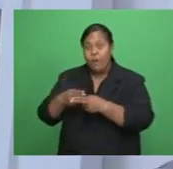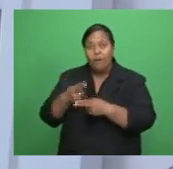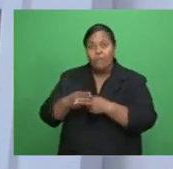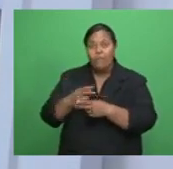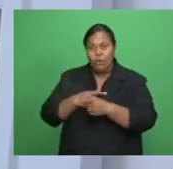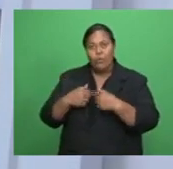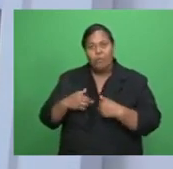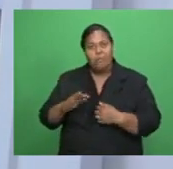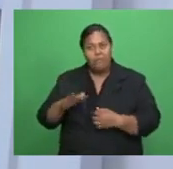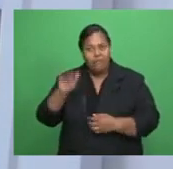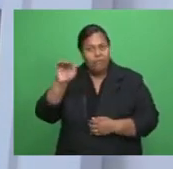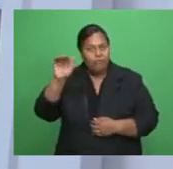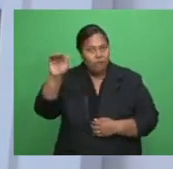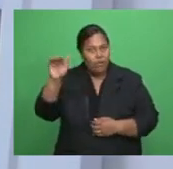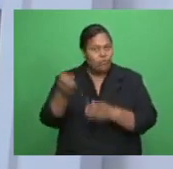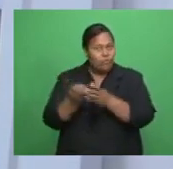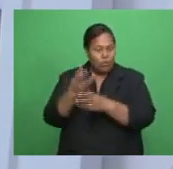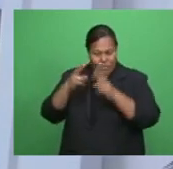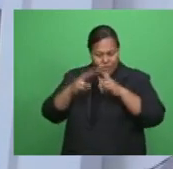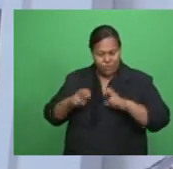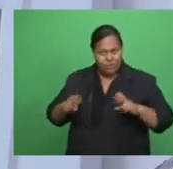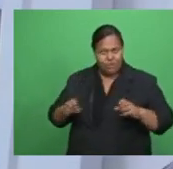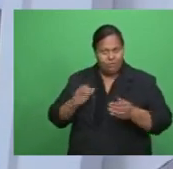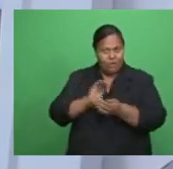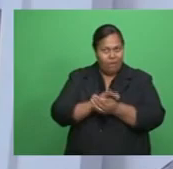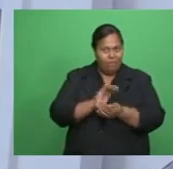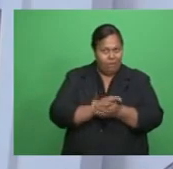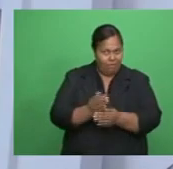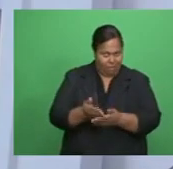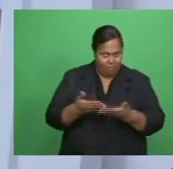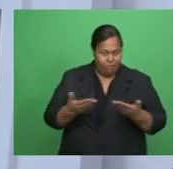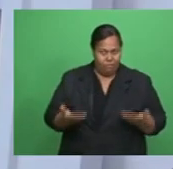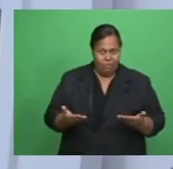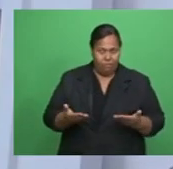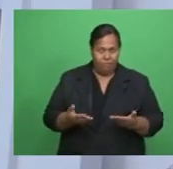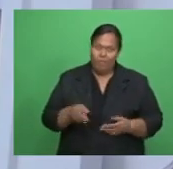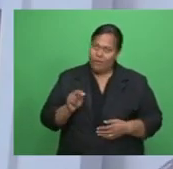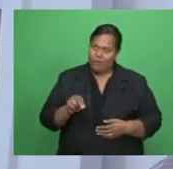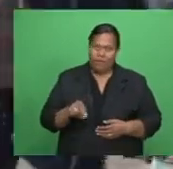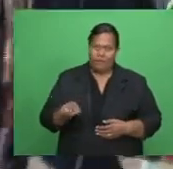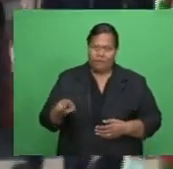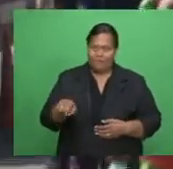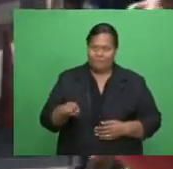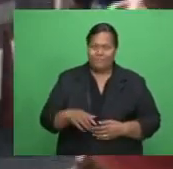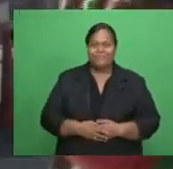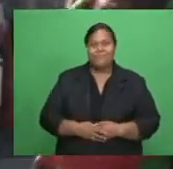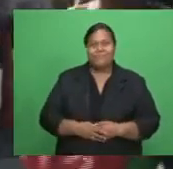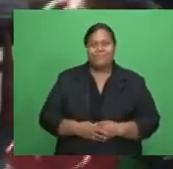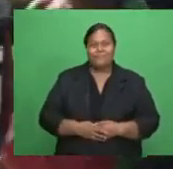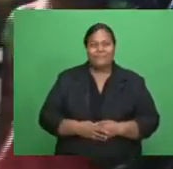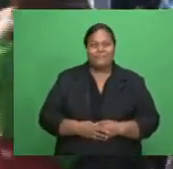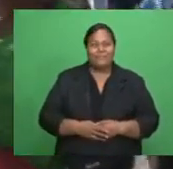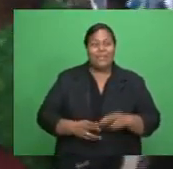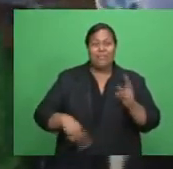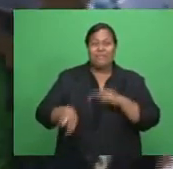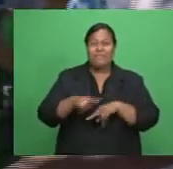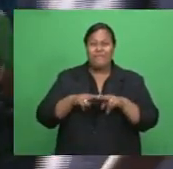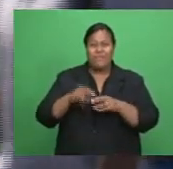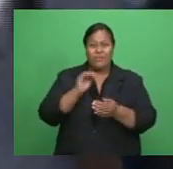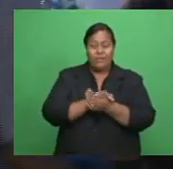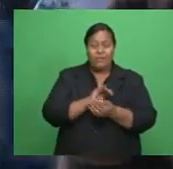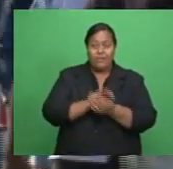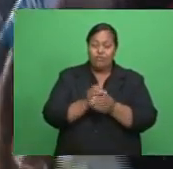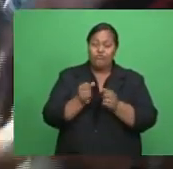of sophistication in terms of the research behind kava will be further enhanced. Fiji Kava General Manager Sales